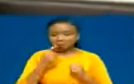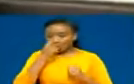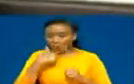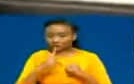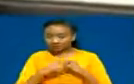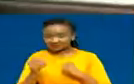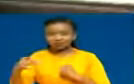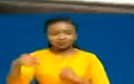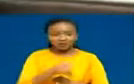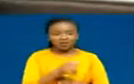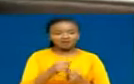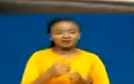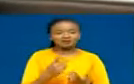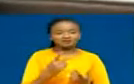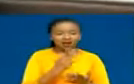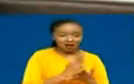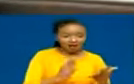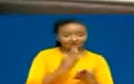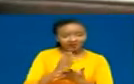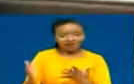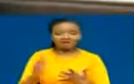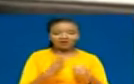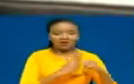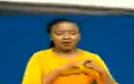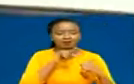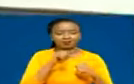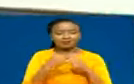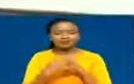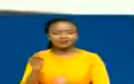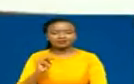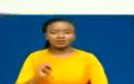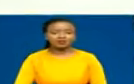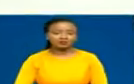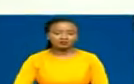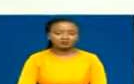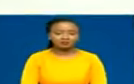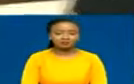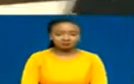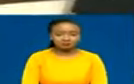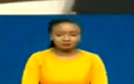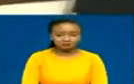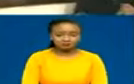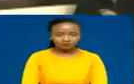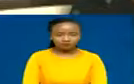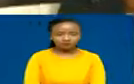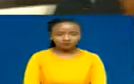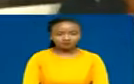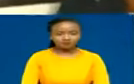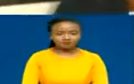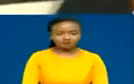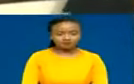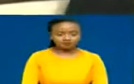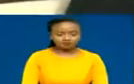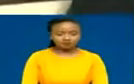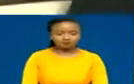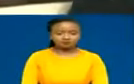installments of 9.8 million shillings each. Is it your honor before